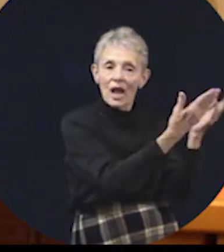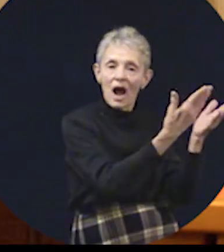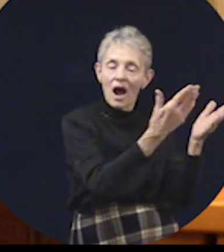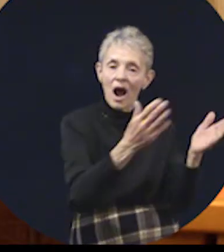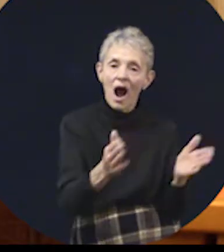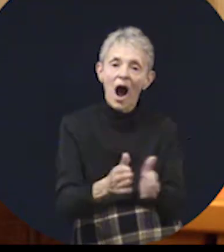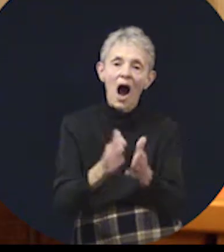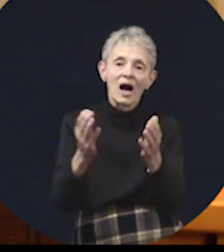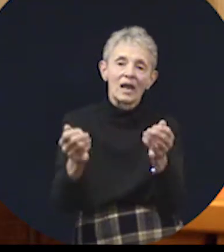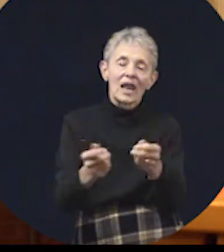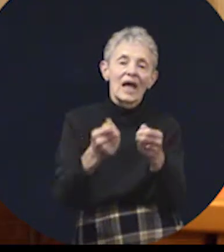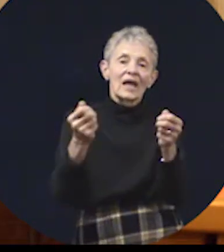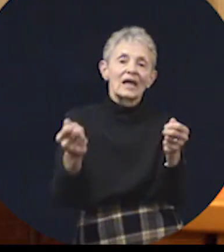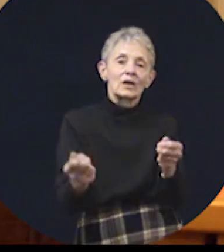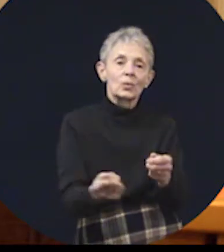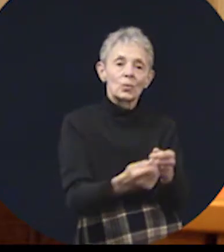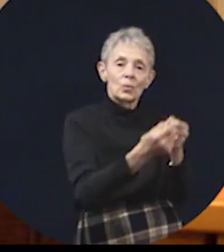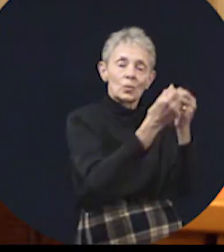alleluia,